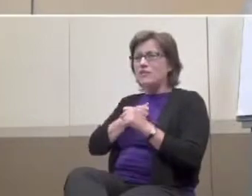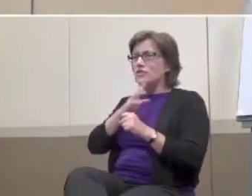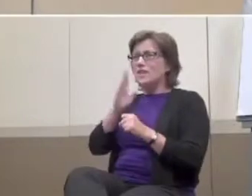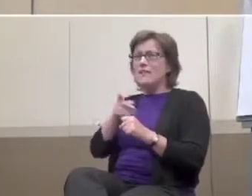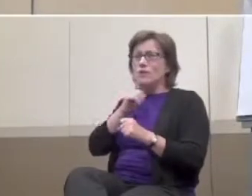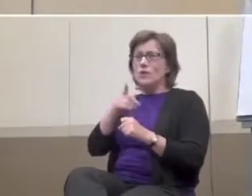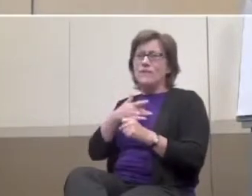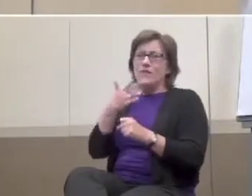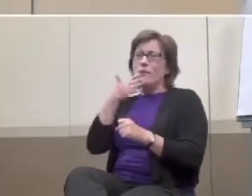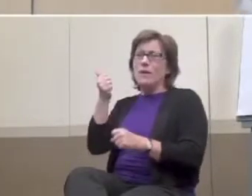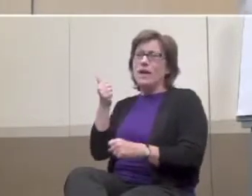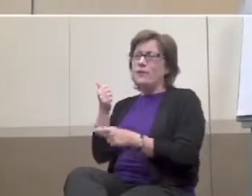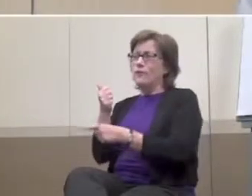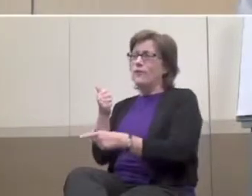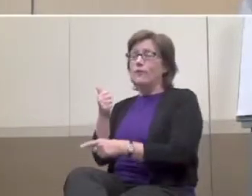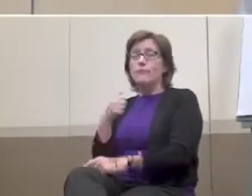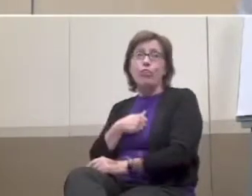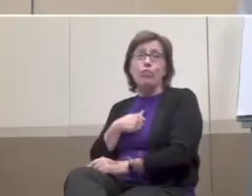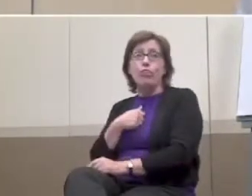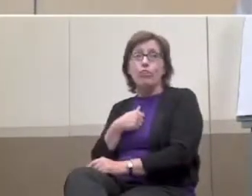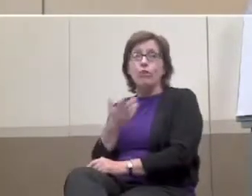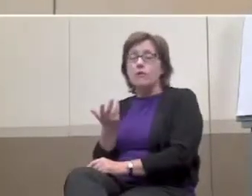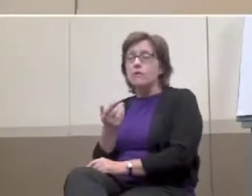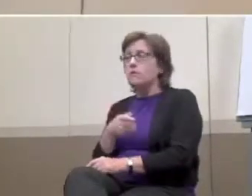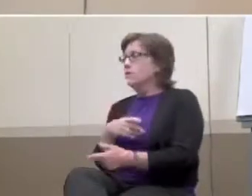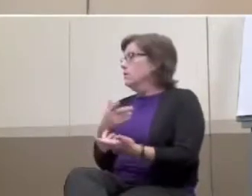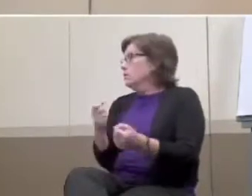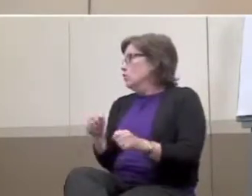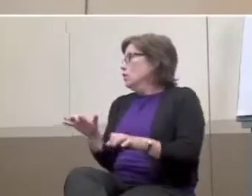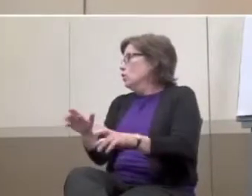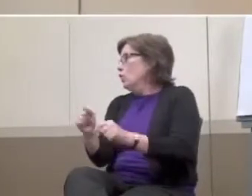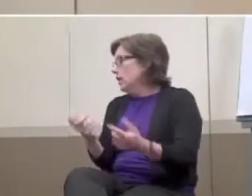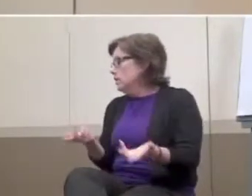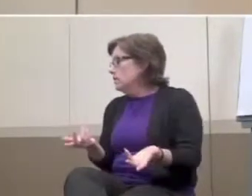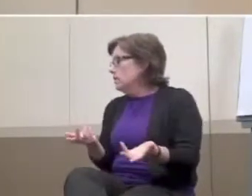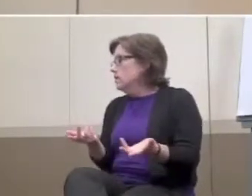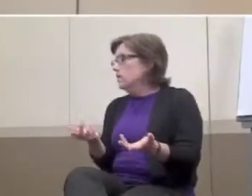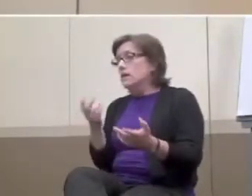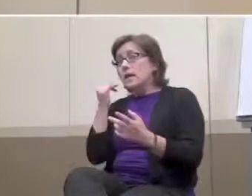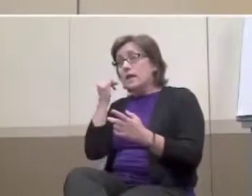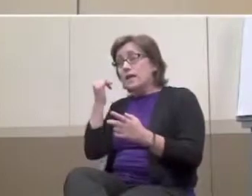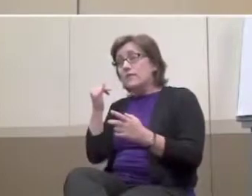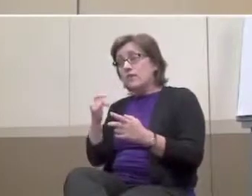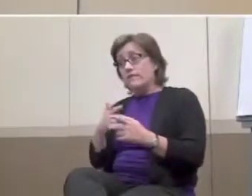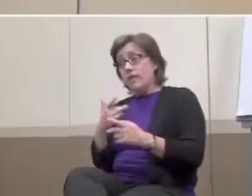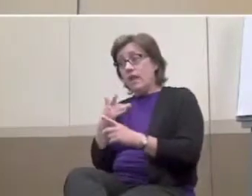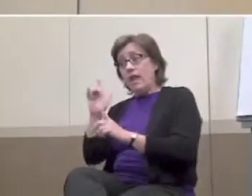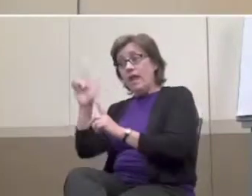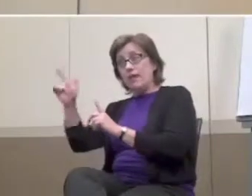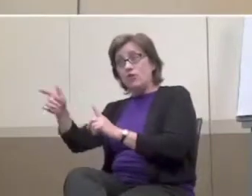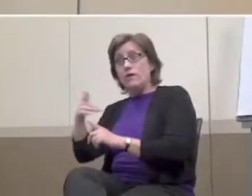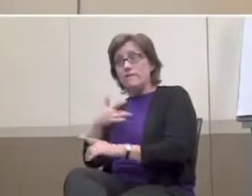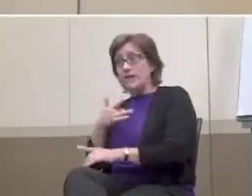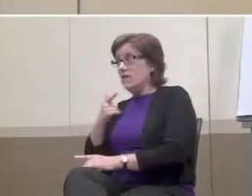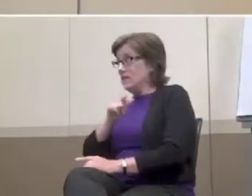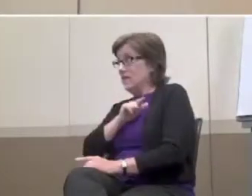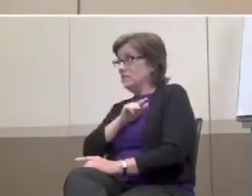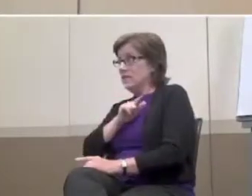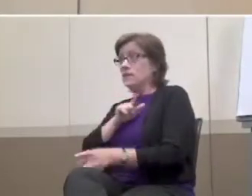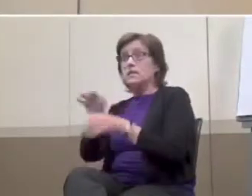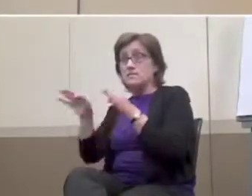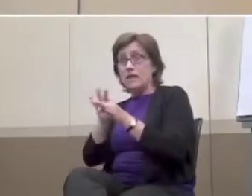it. And so you can go ahead and do the action. You say, if you feel this later on, if you feel guilty about it and explain